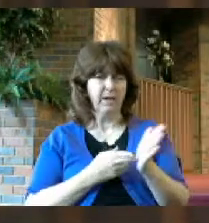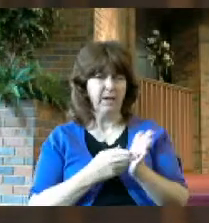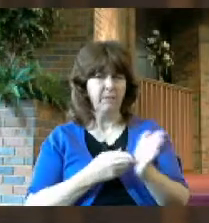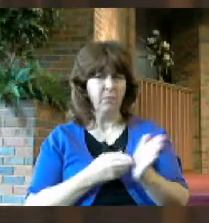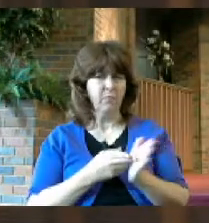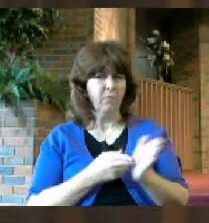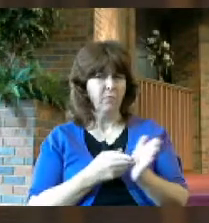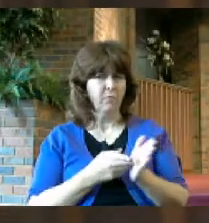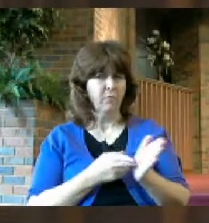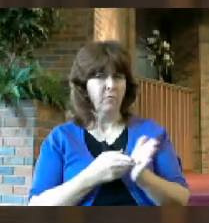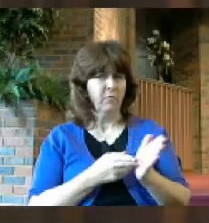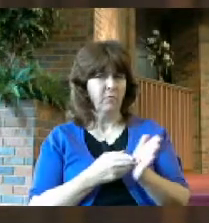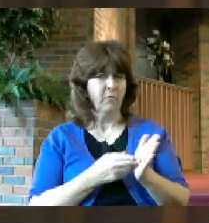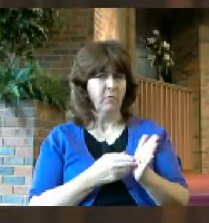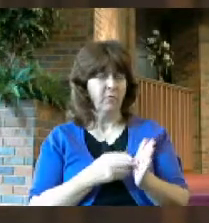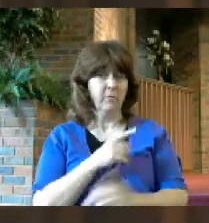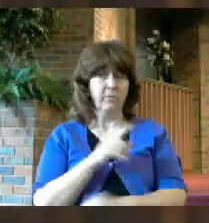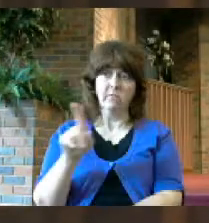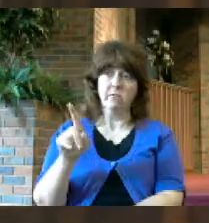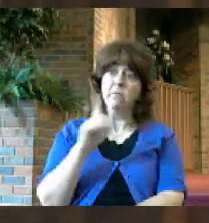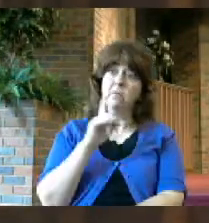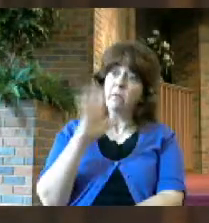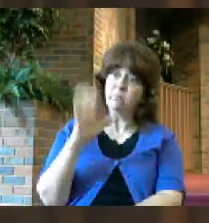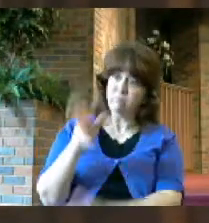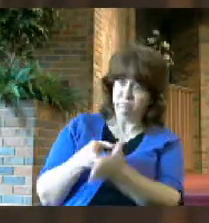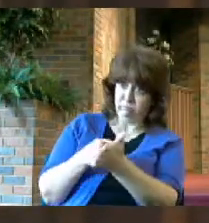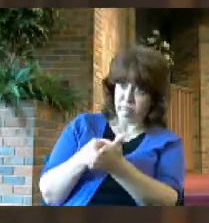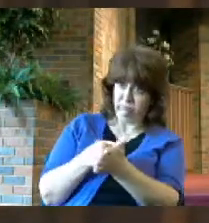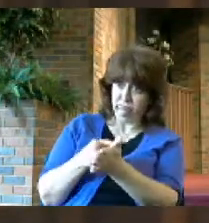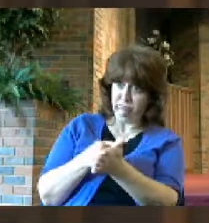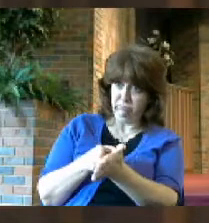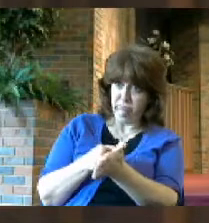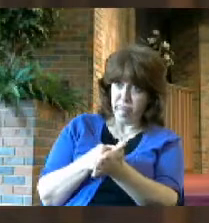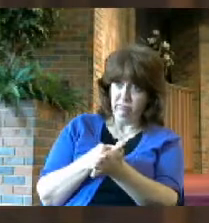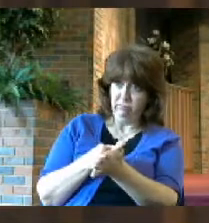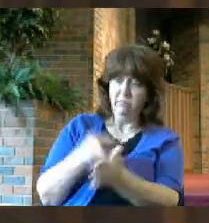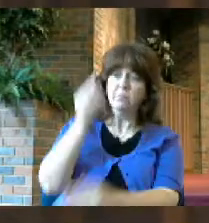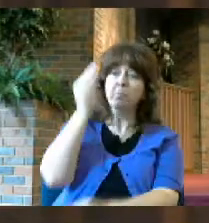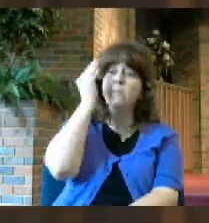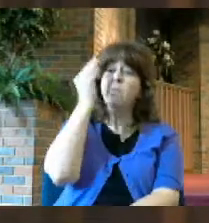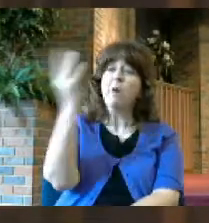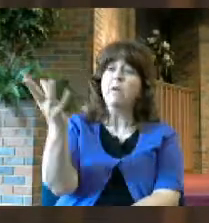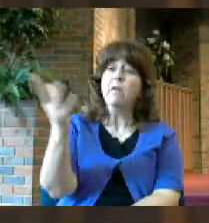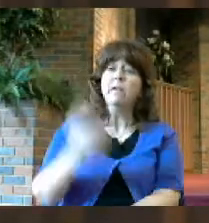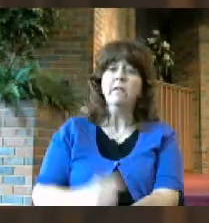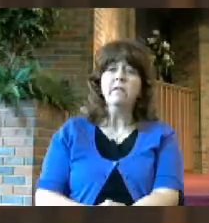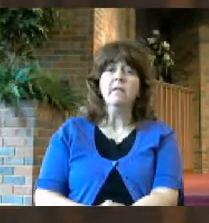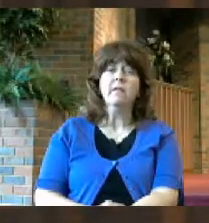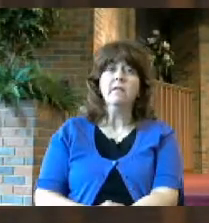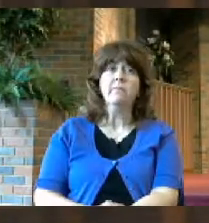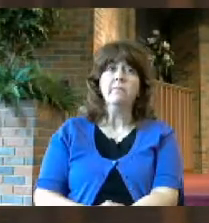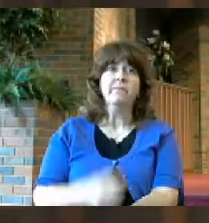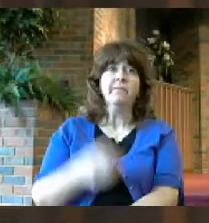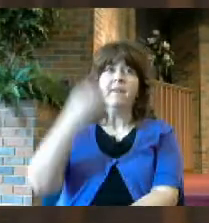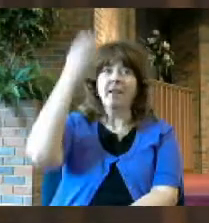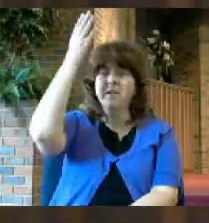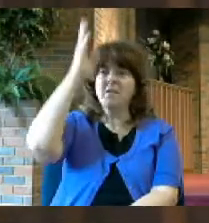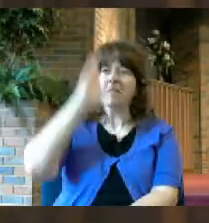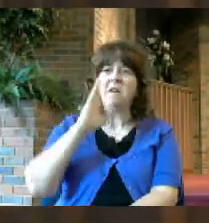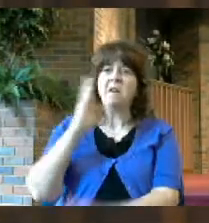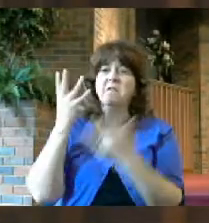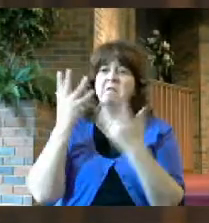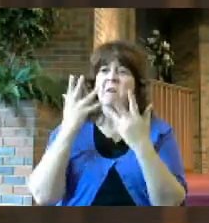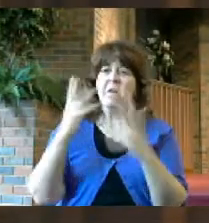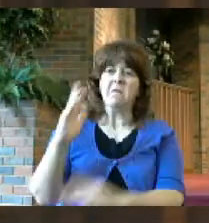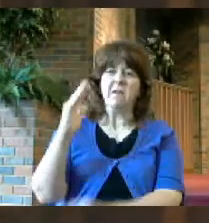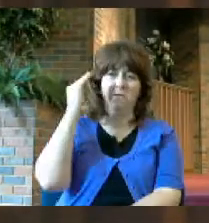Micaiah says, "You want to know the truth? The truth is that God has already had a conversation and says, who is it's going to go and